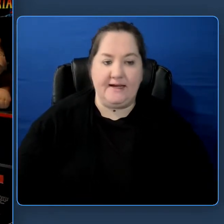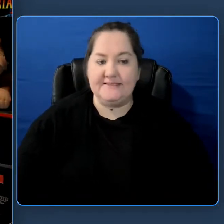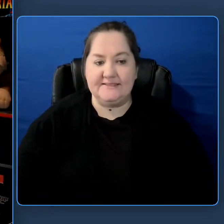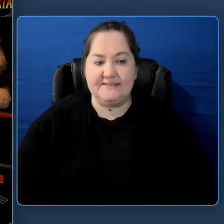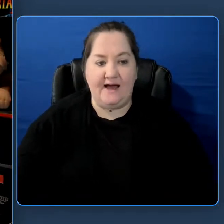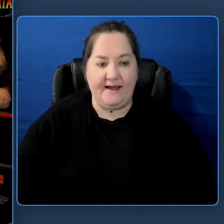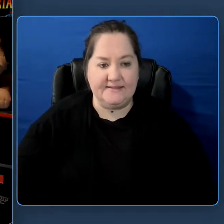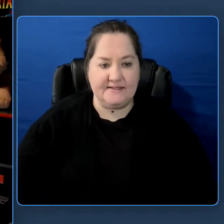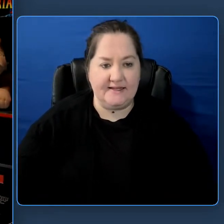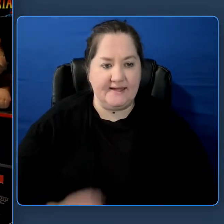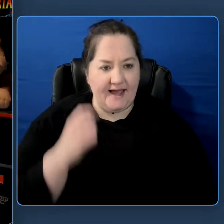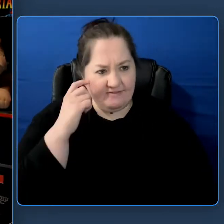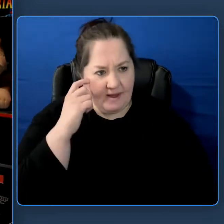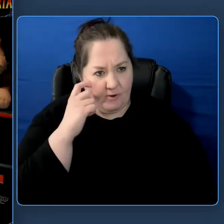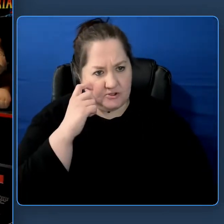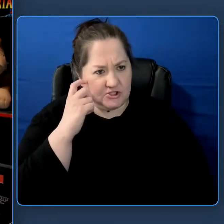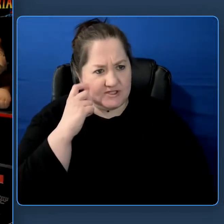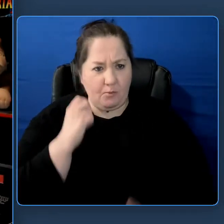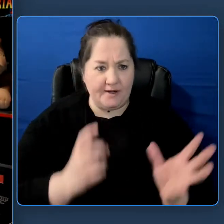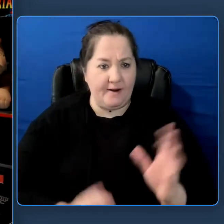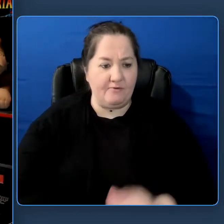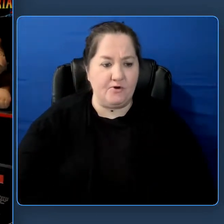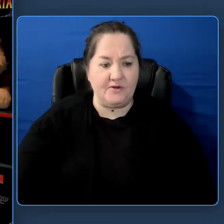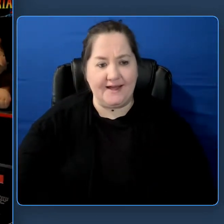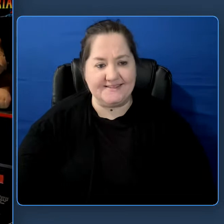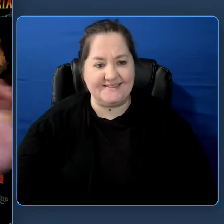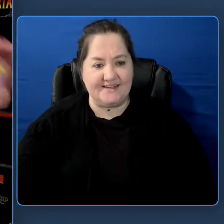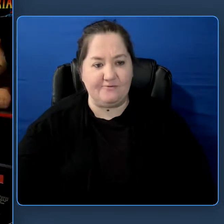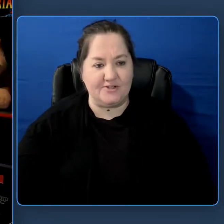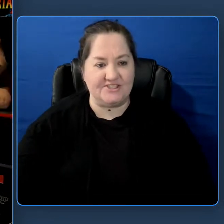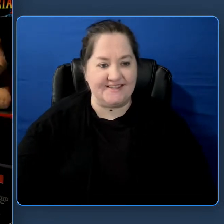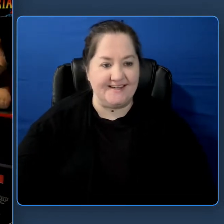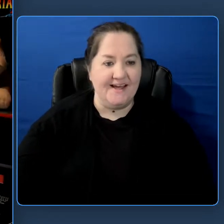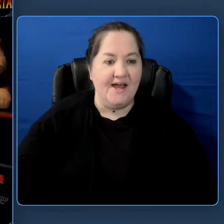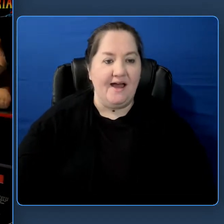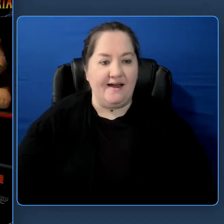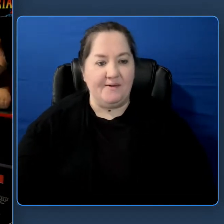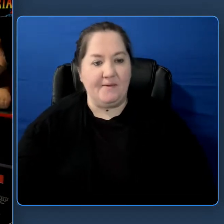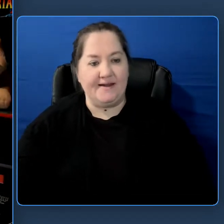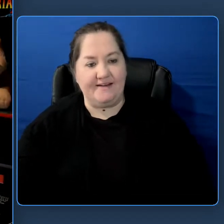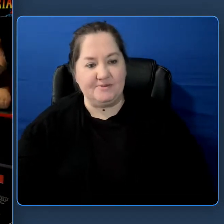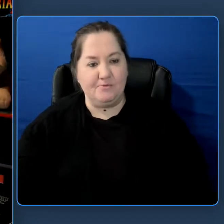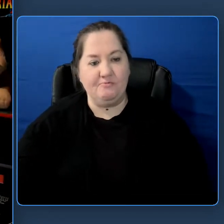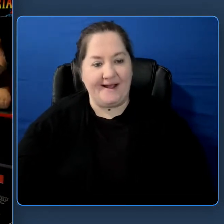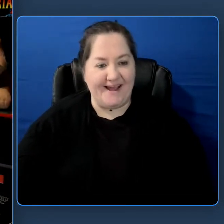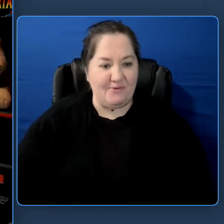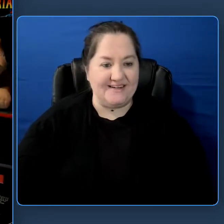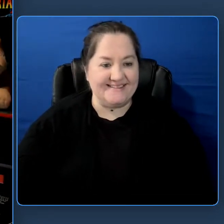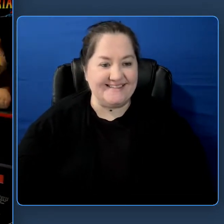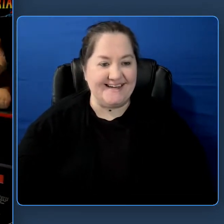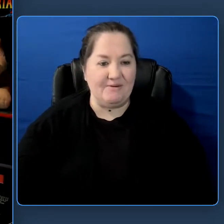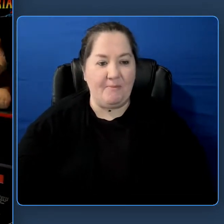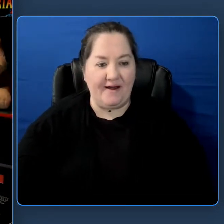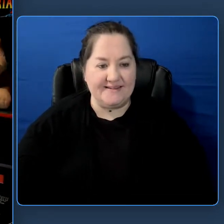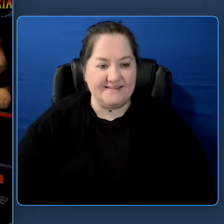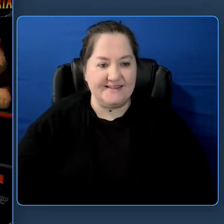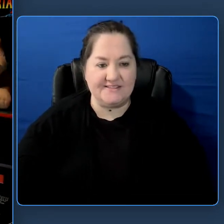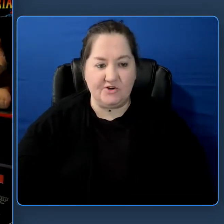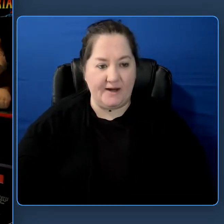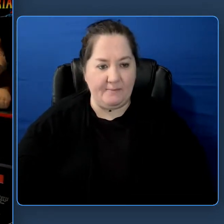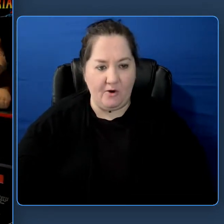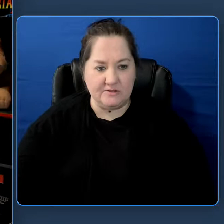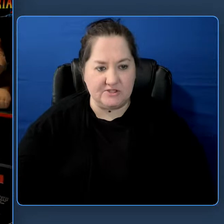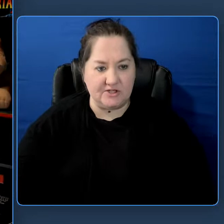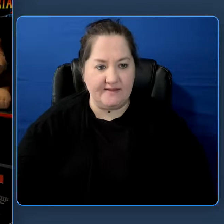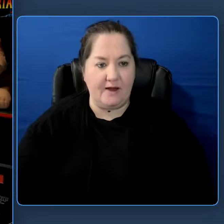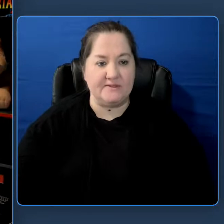that was really nice, in signs. And I think I have that poster somewhere in my room. You can't see it, unfortunately. I'd have to move my camera to see it, but